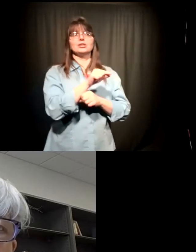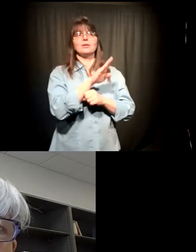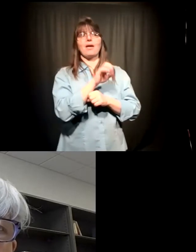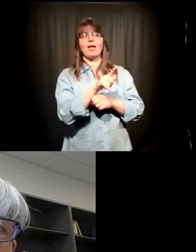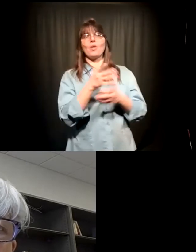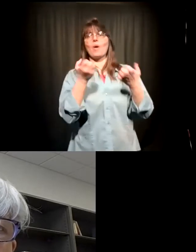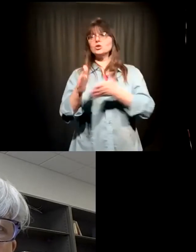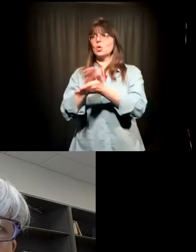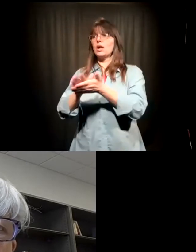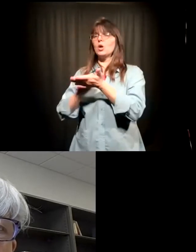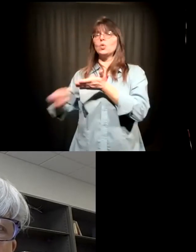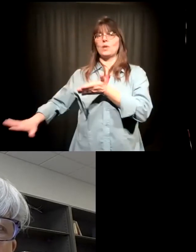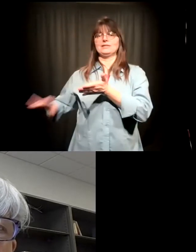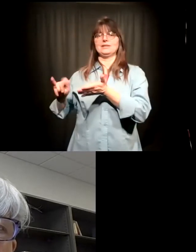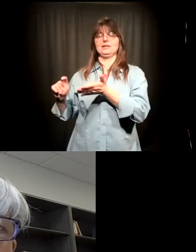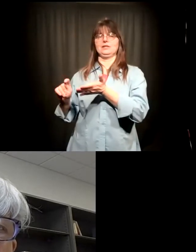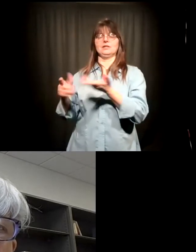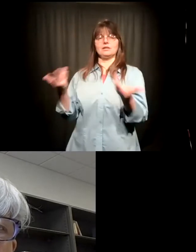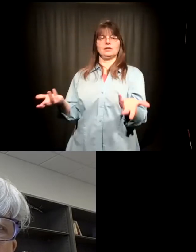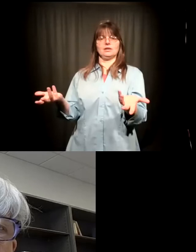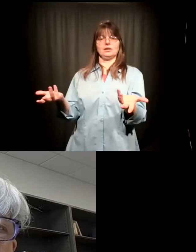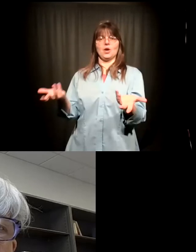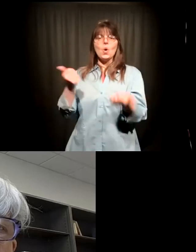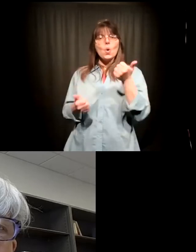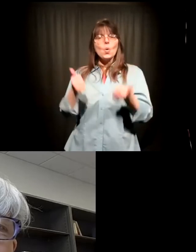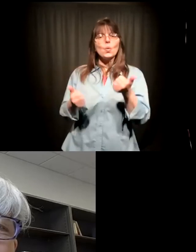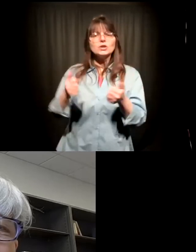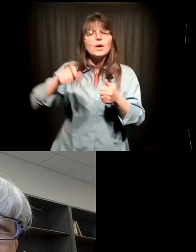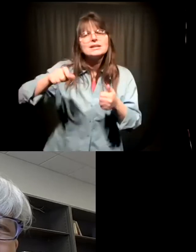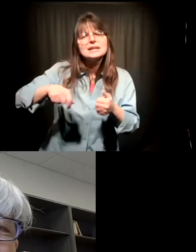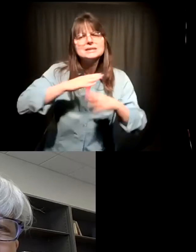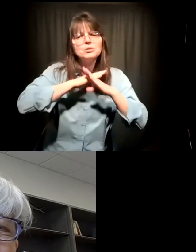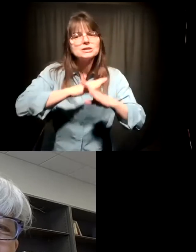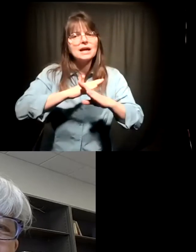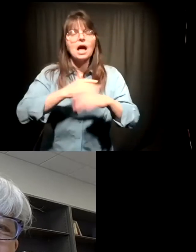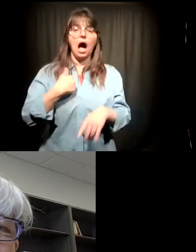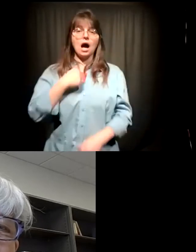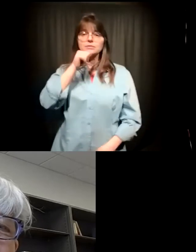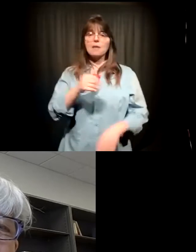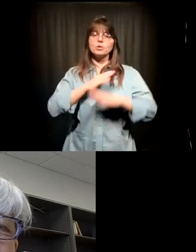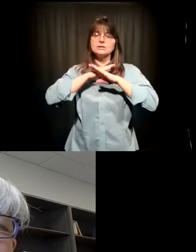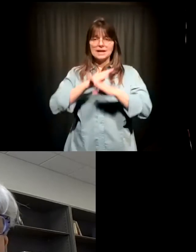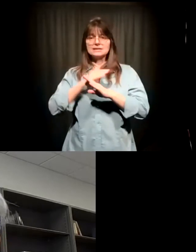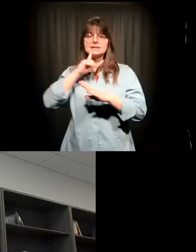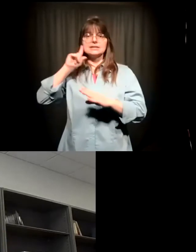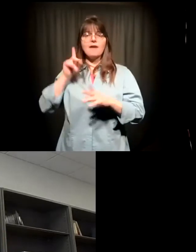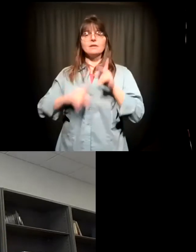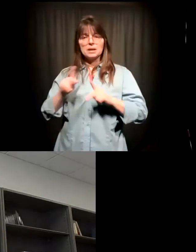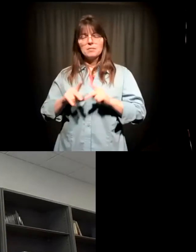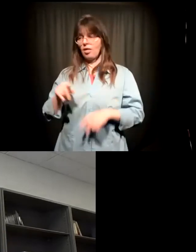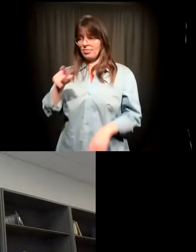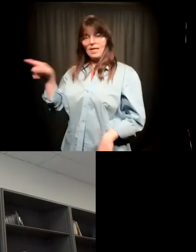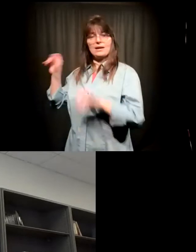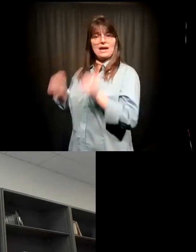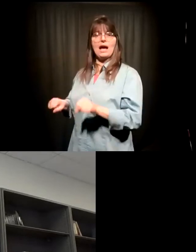And so I think if we look at both of those stories and wonder which one needs protection, not that I'm protecting deaf people, I'm not. Deaf people can, they